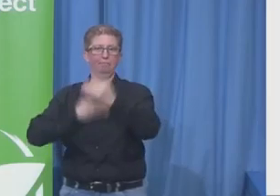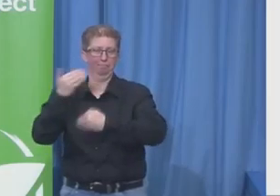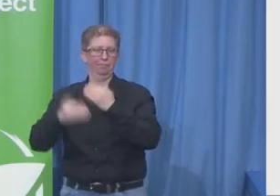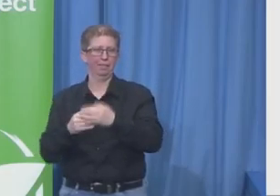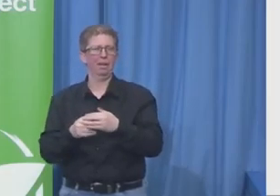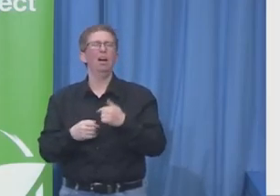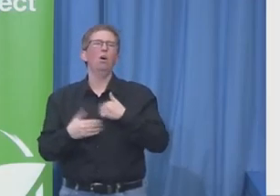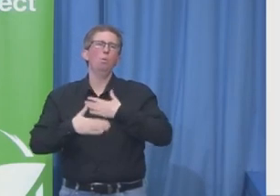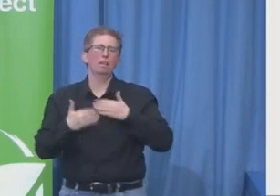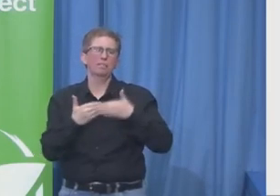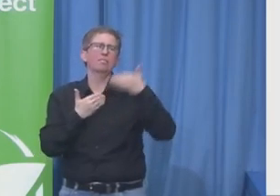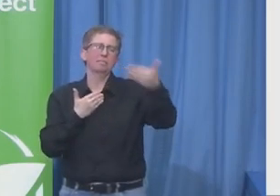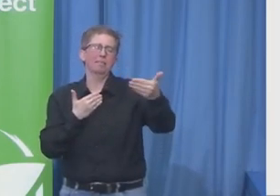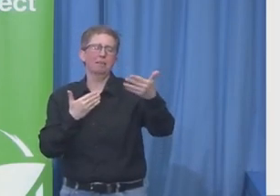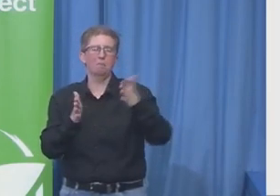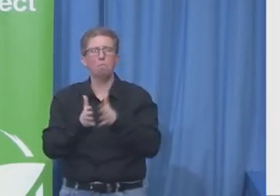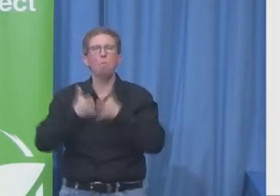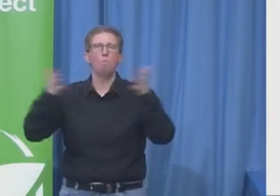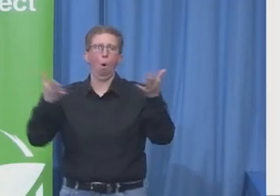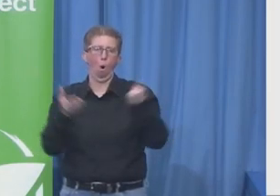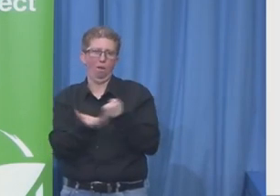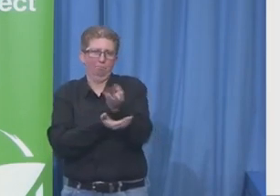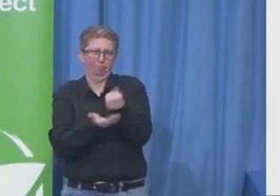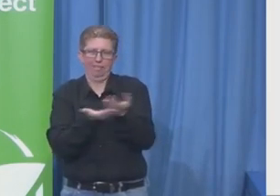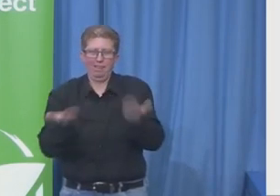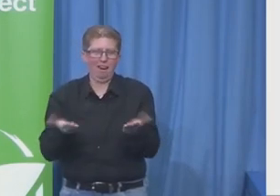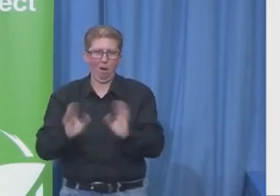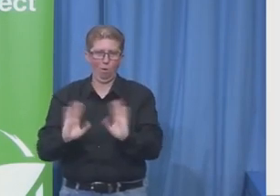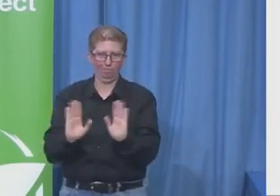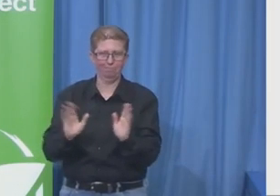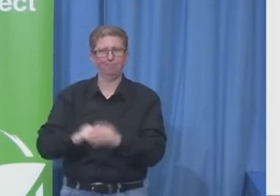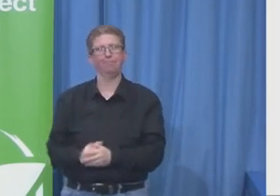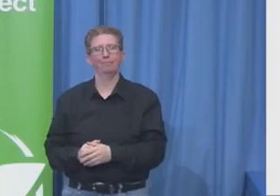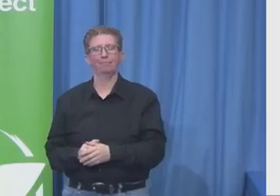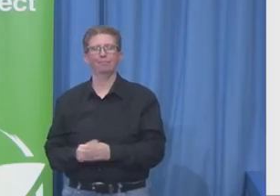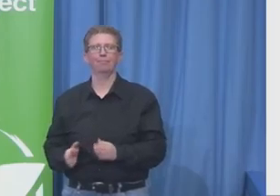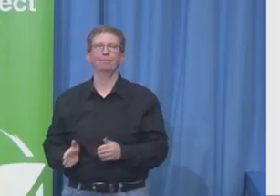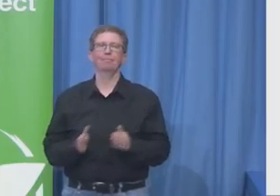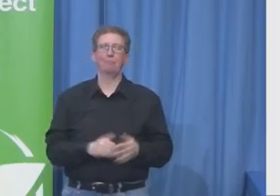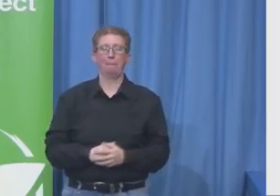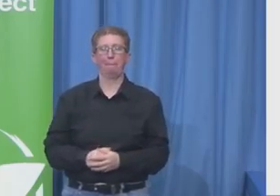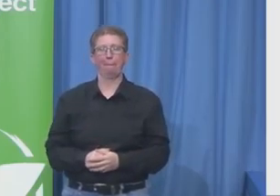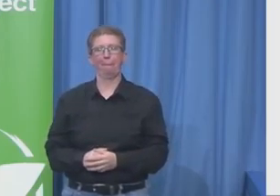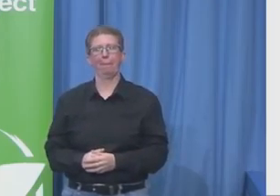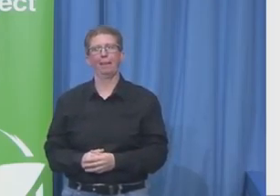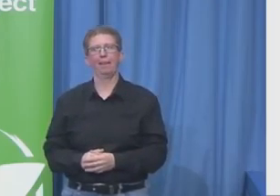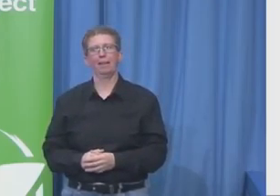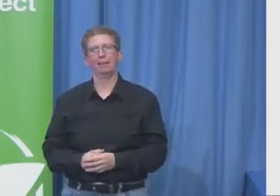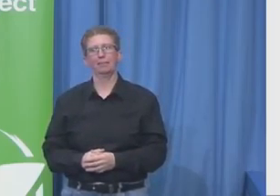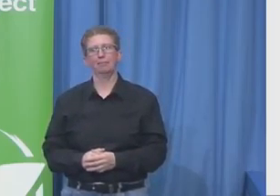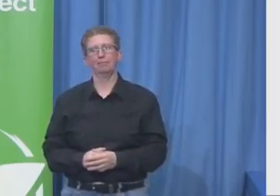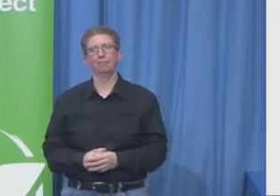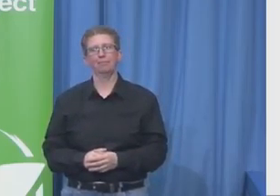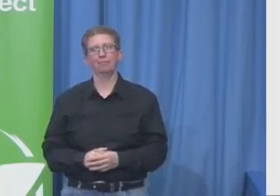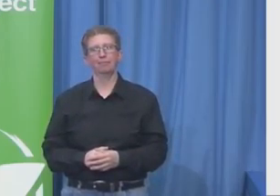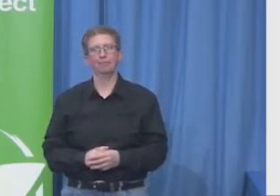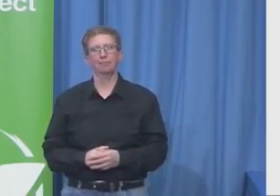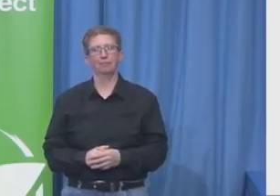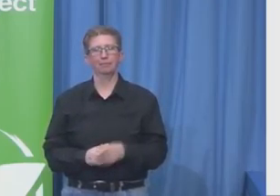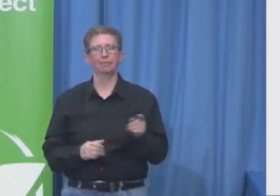So the United States Agency for International Development, or as it's known, USAID is the